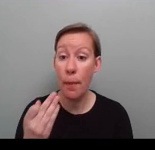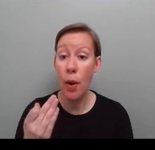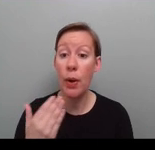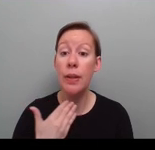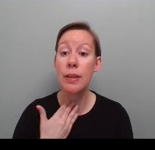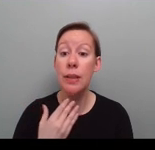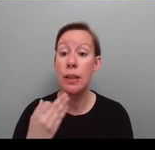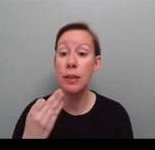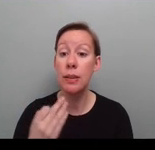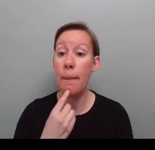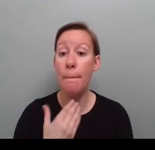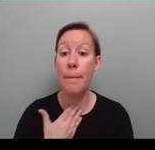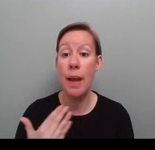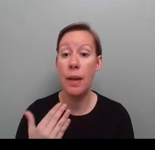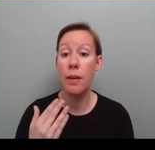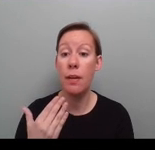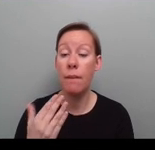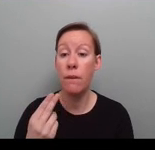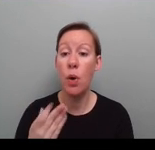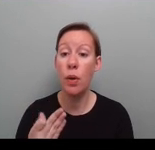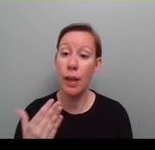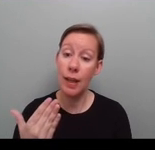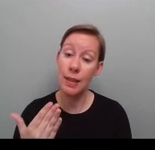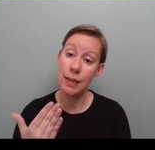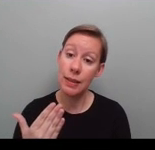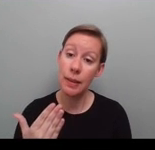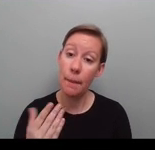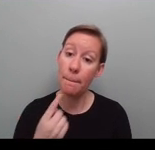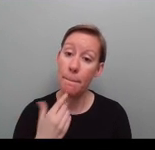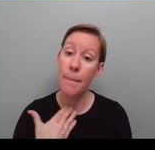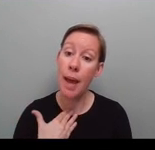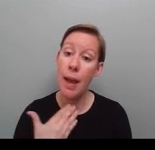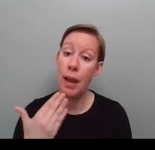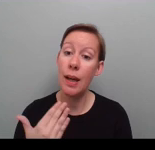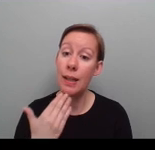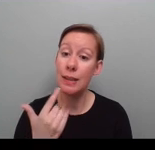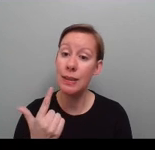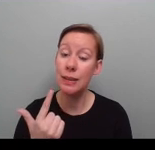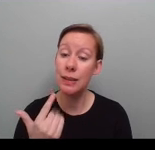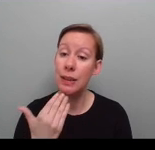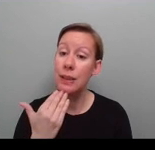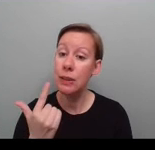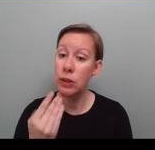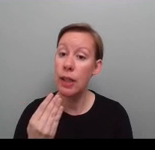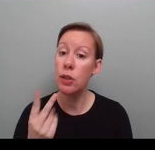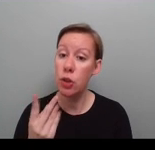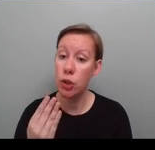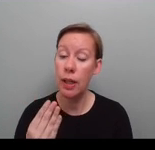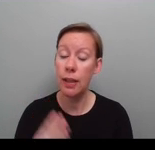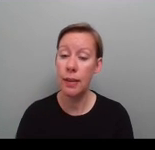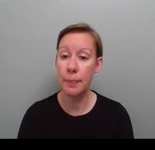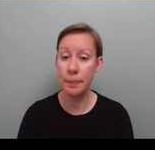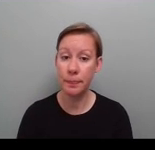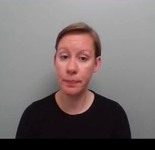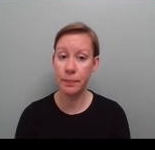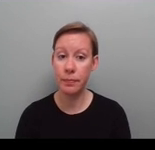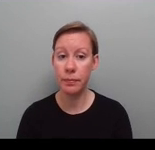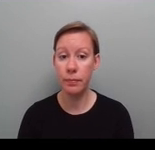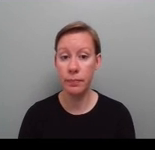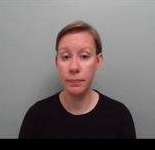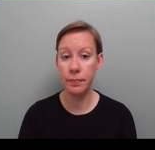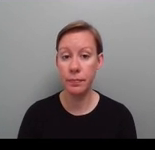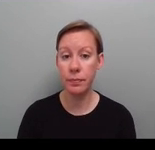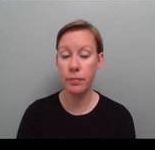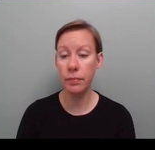That means you are focused, you are paying attention, you're also being an active participant, and that means you are actively listening to what